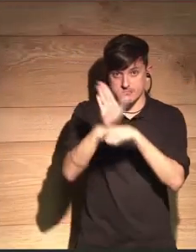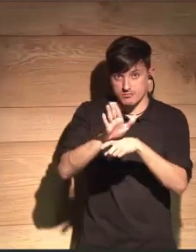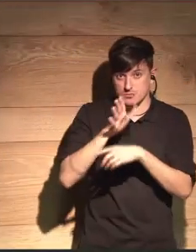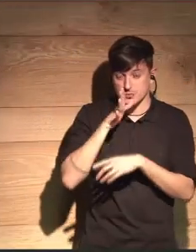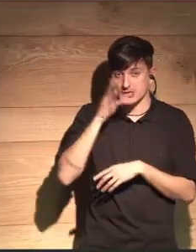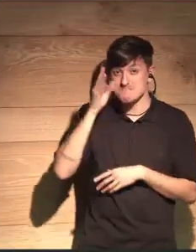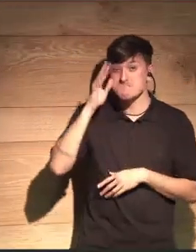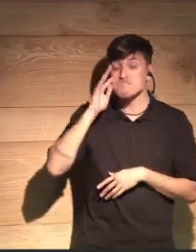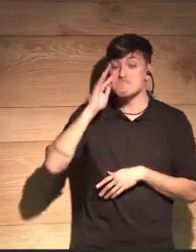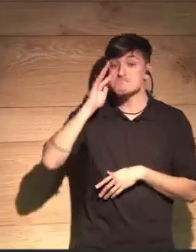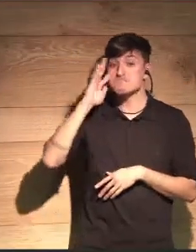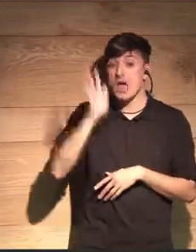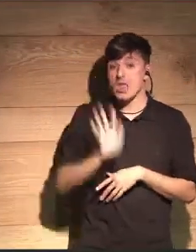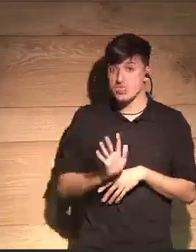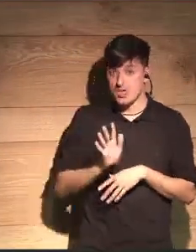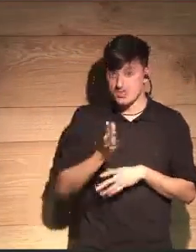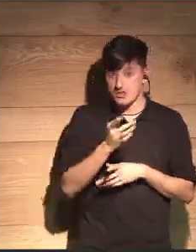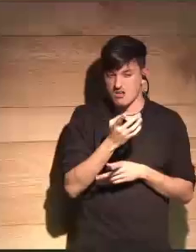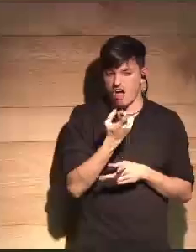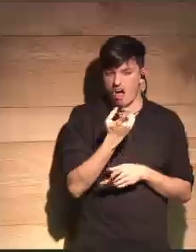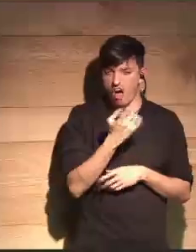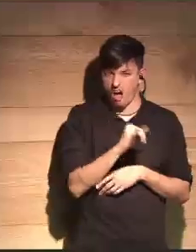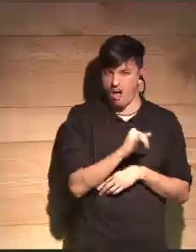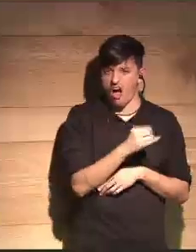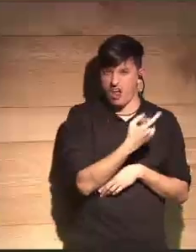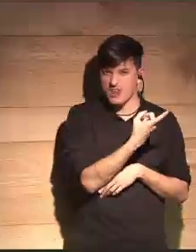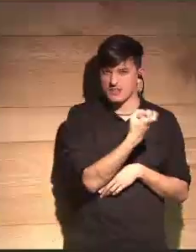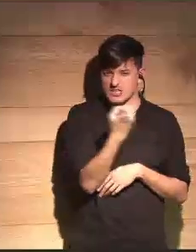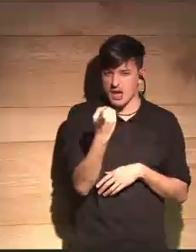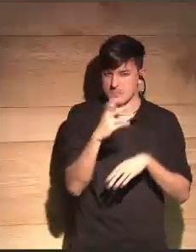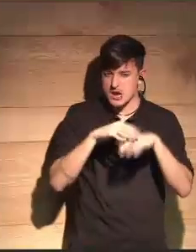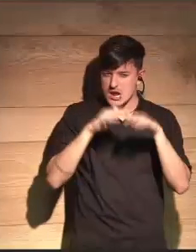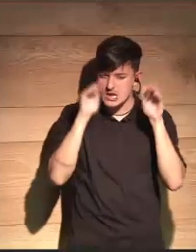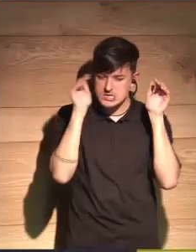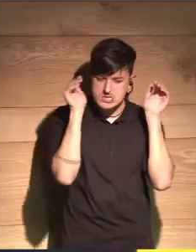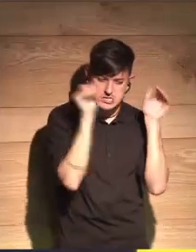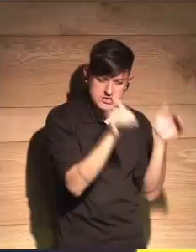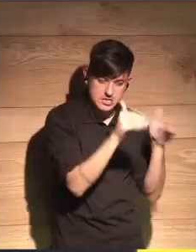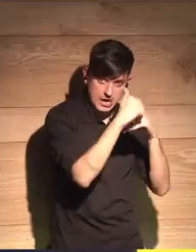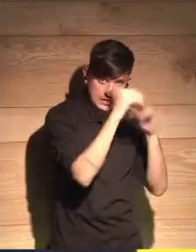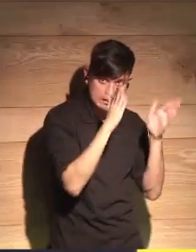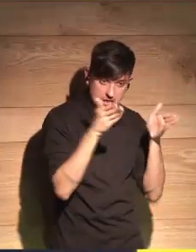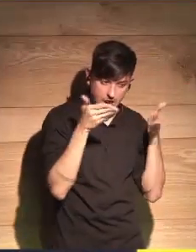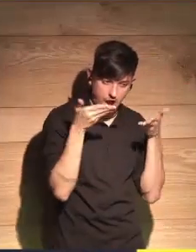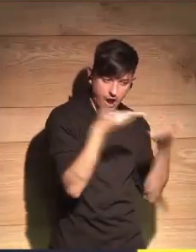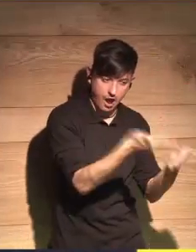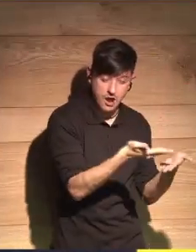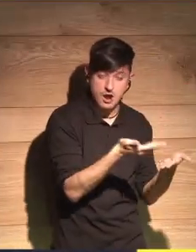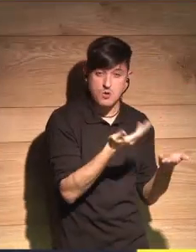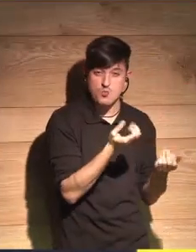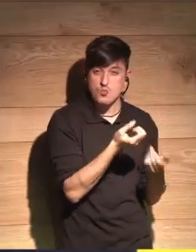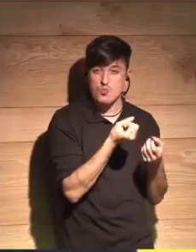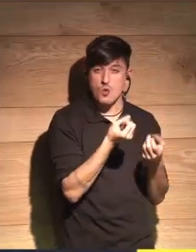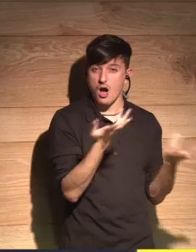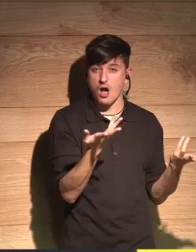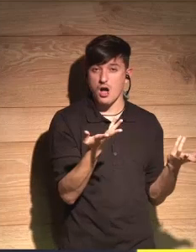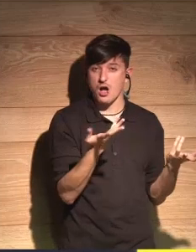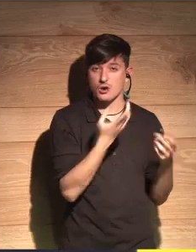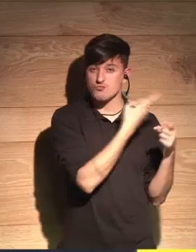wanted to speak of this on the record, so because I think there is a need to